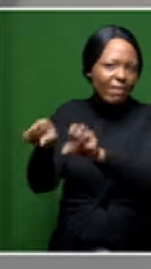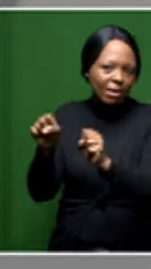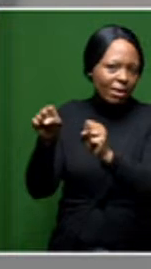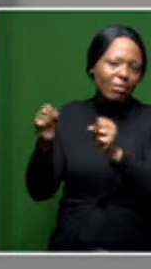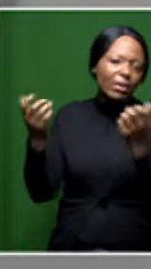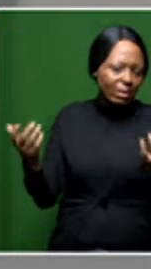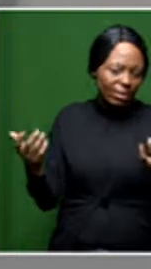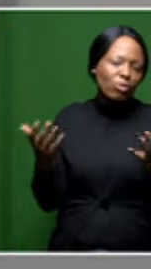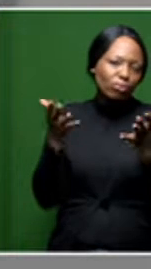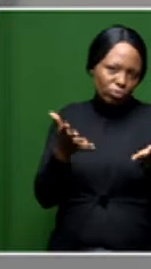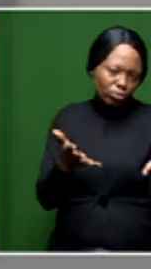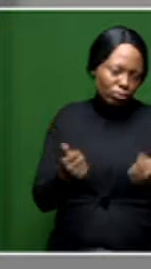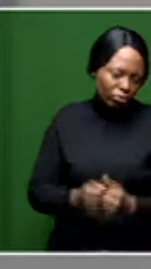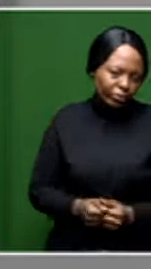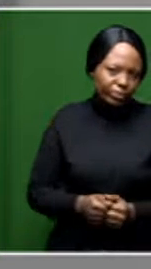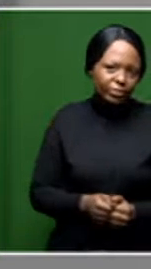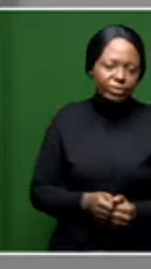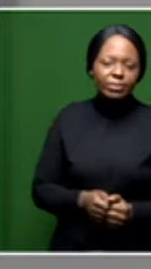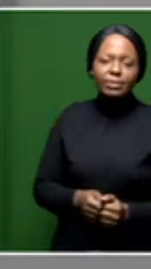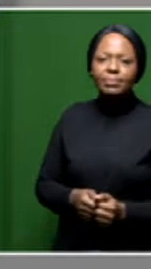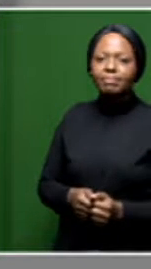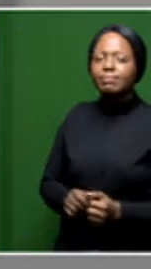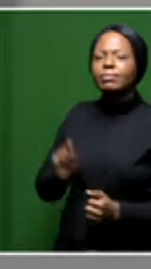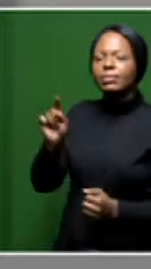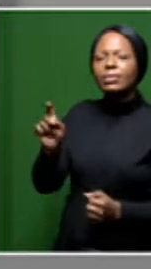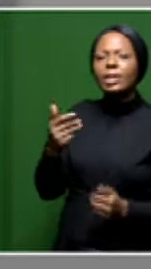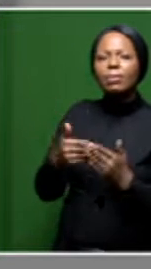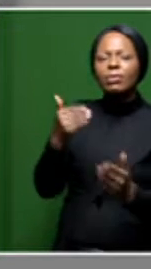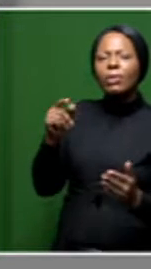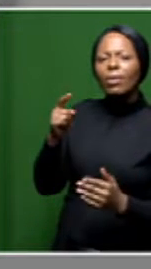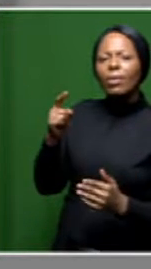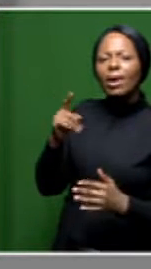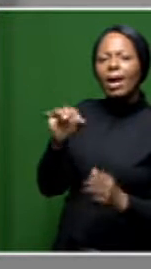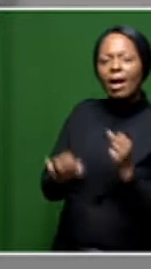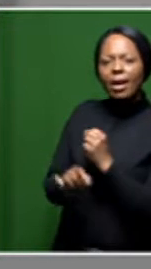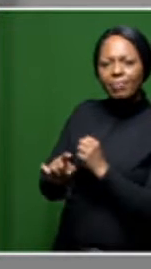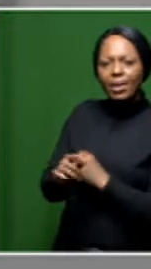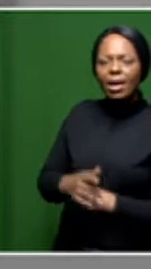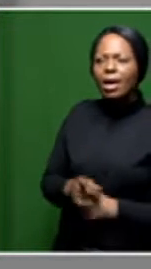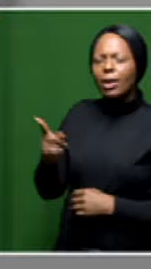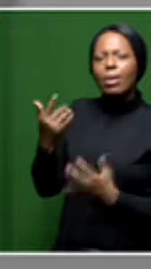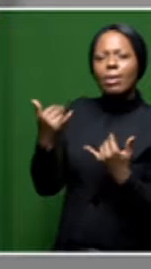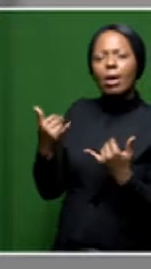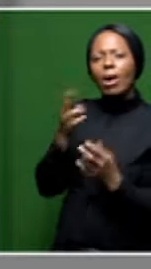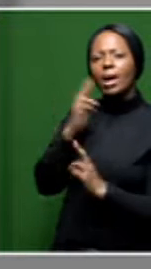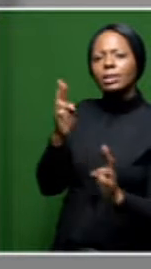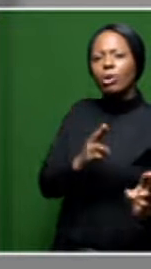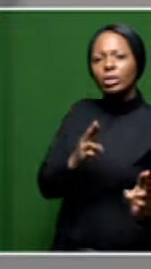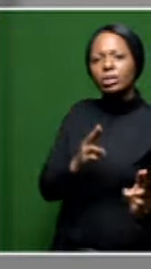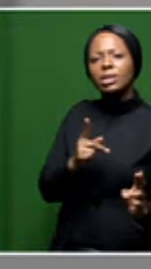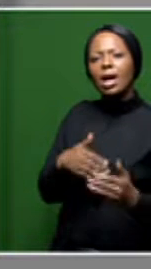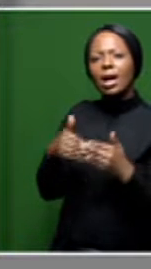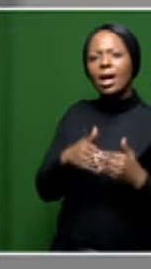we make arrests or more arrests. And then just before we end, what's the response to